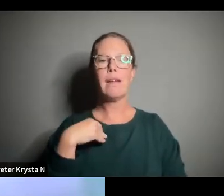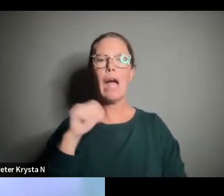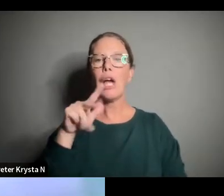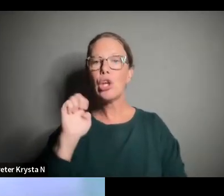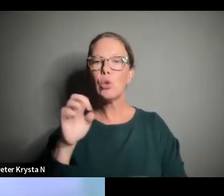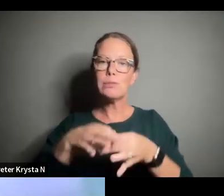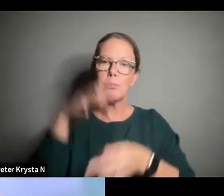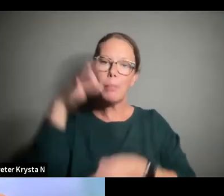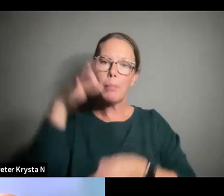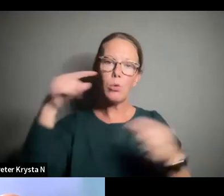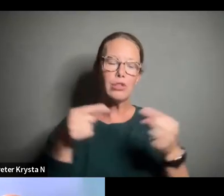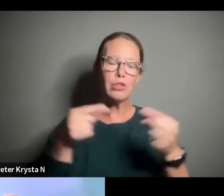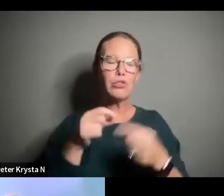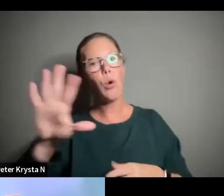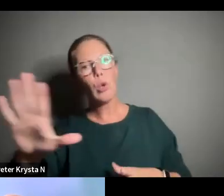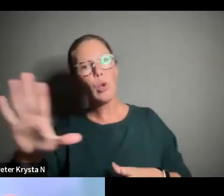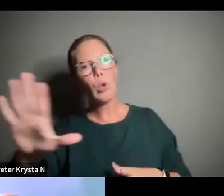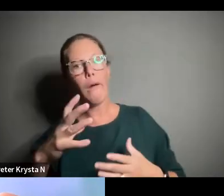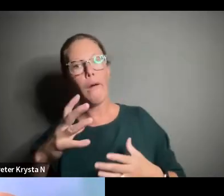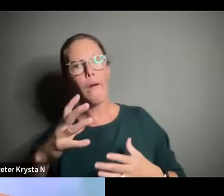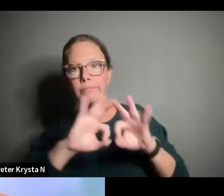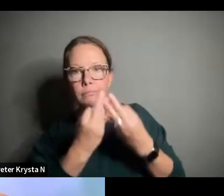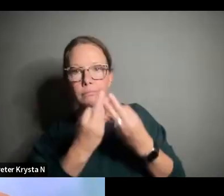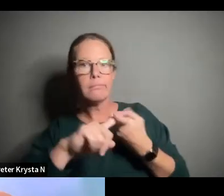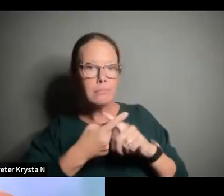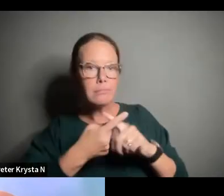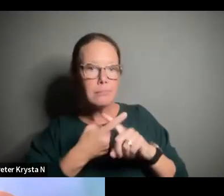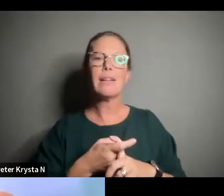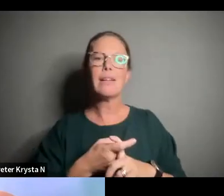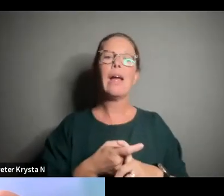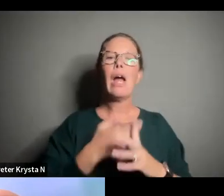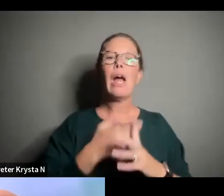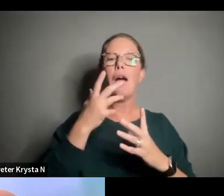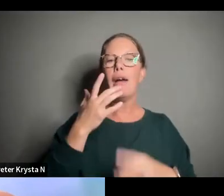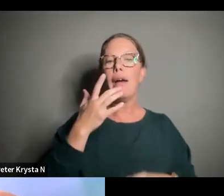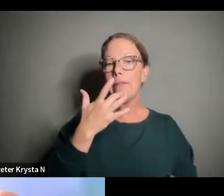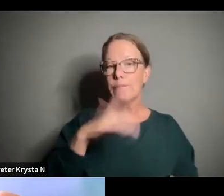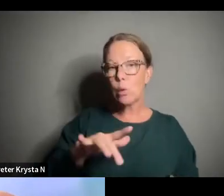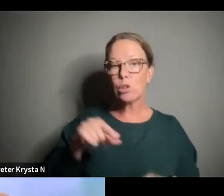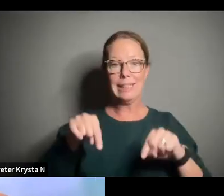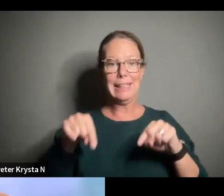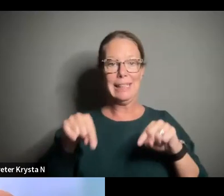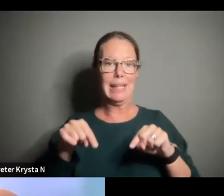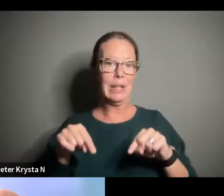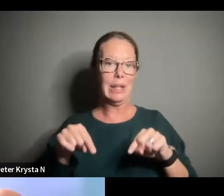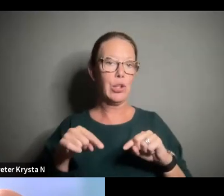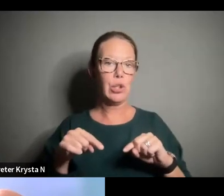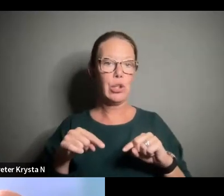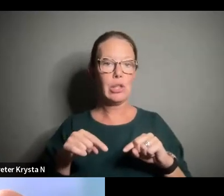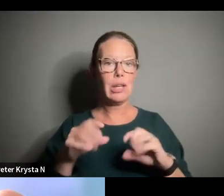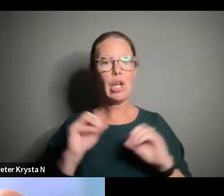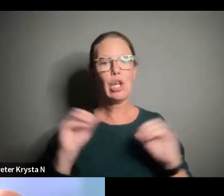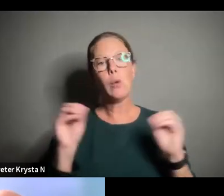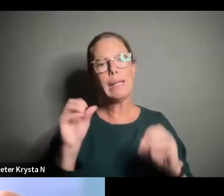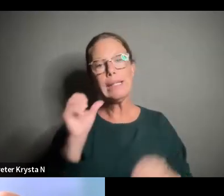one has this. And probably on this phone, fortunately, on this phone call here, you probably have nobody that will, tomorrow will have a spinal cord